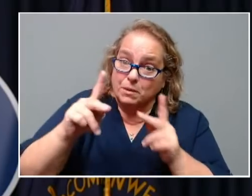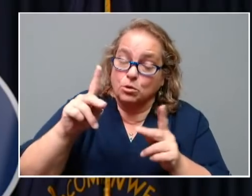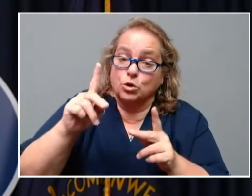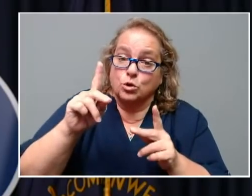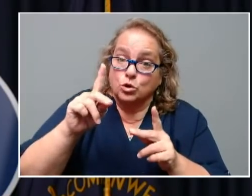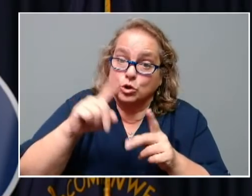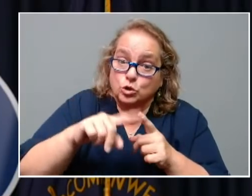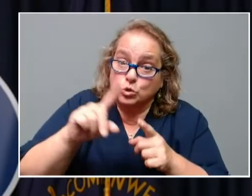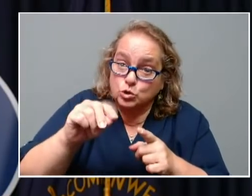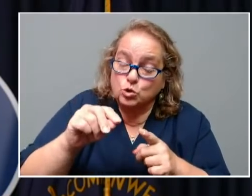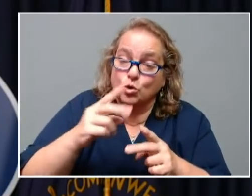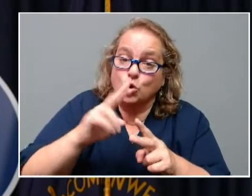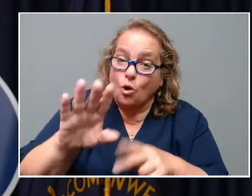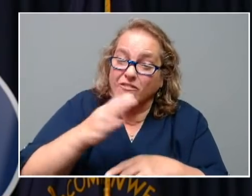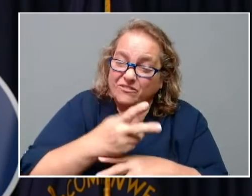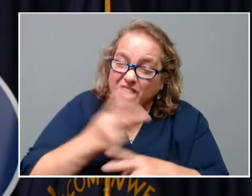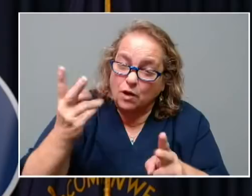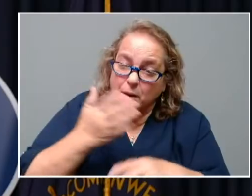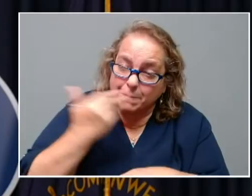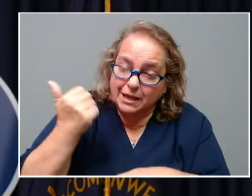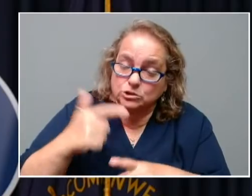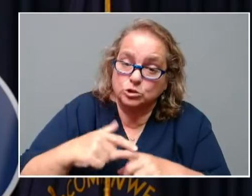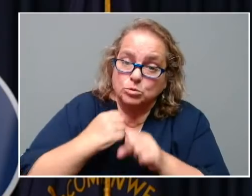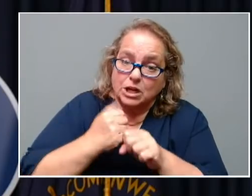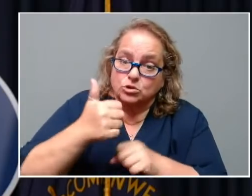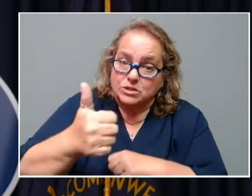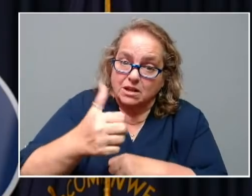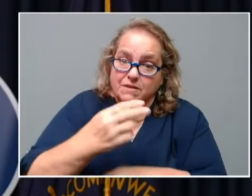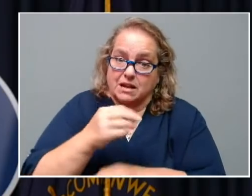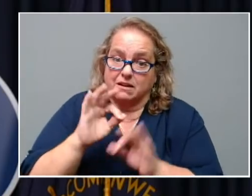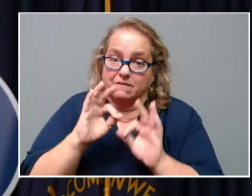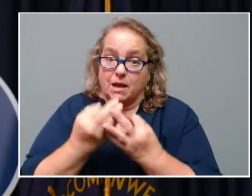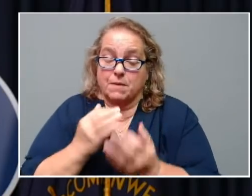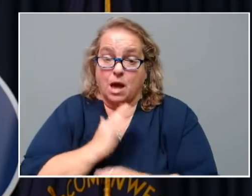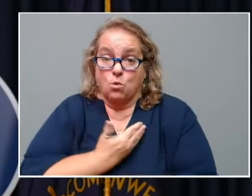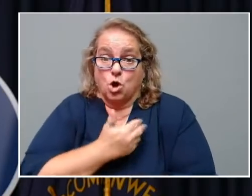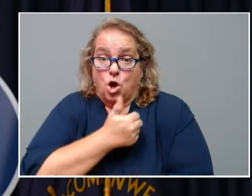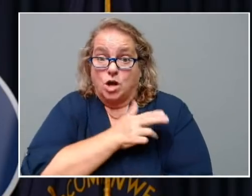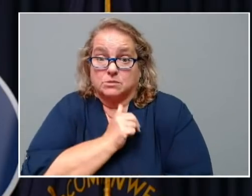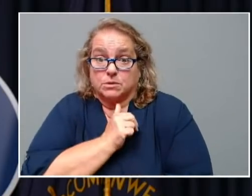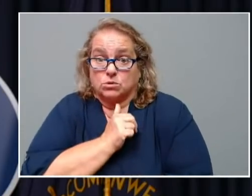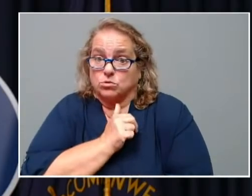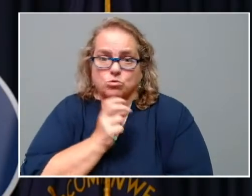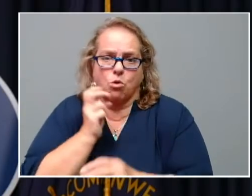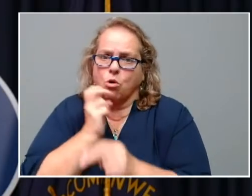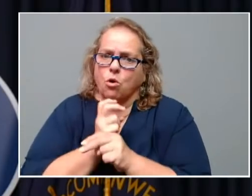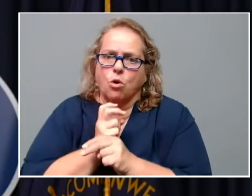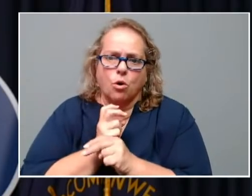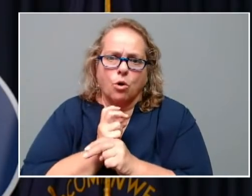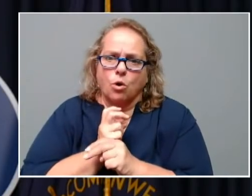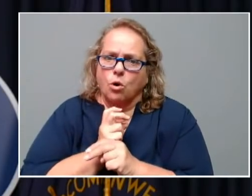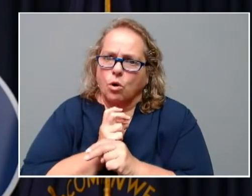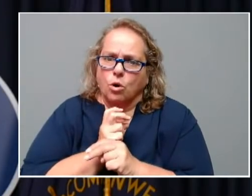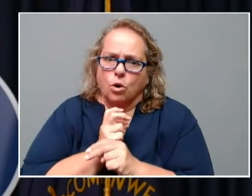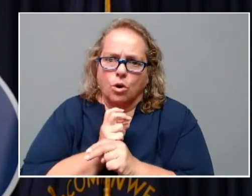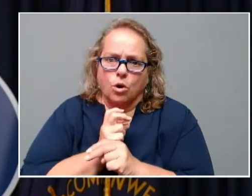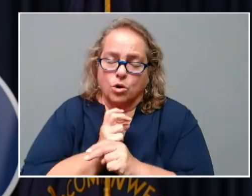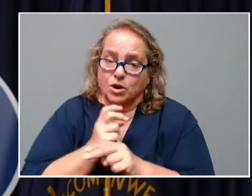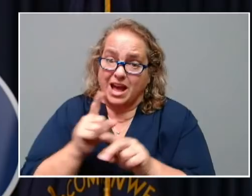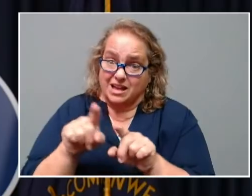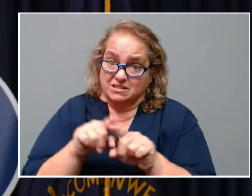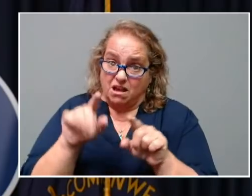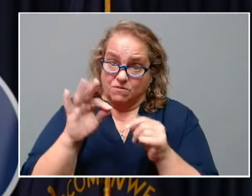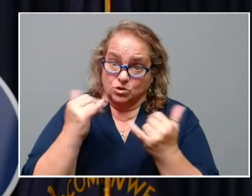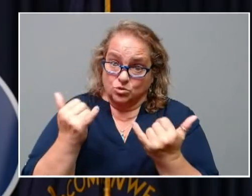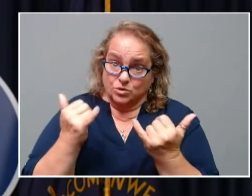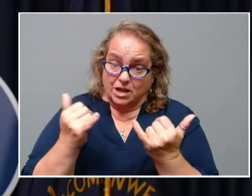and their families. Our hospitals are hit so hard. As of today, and this always fluctuates day to day, we